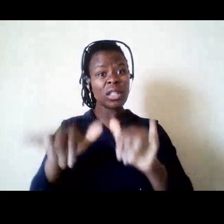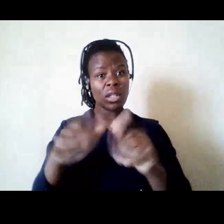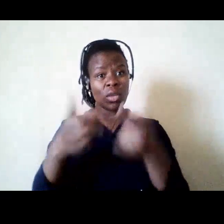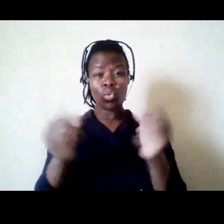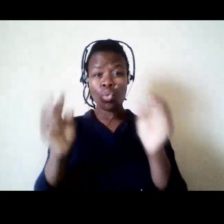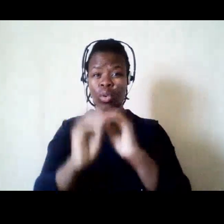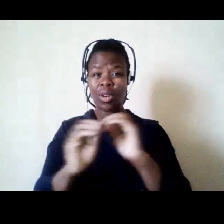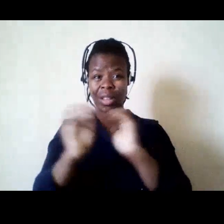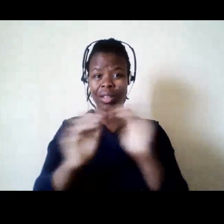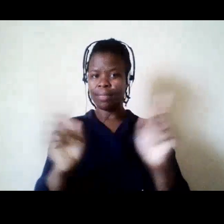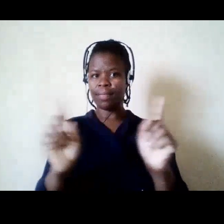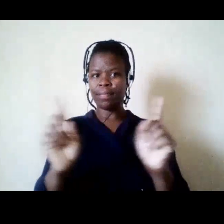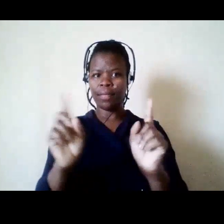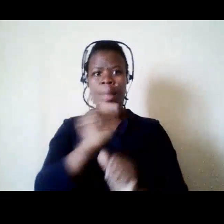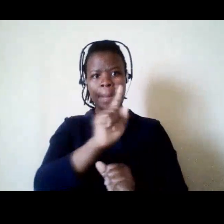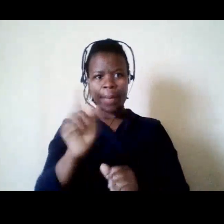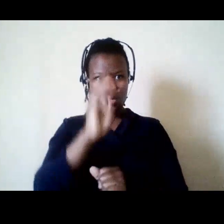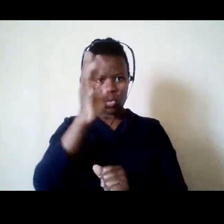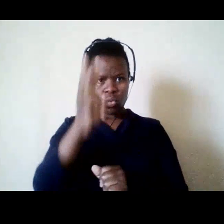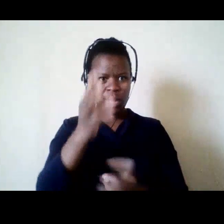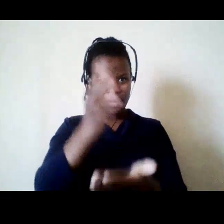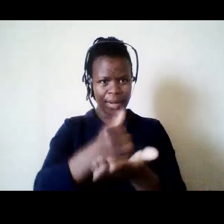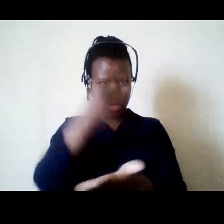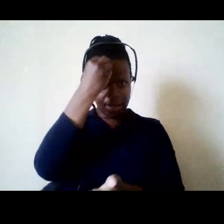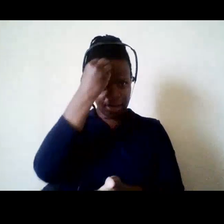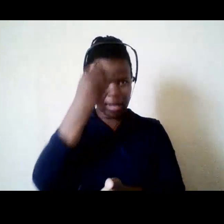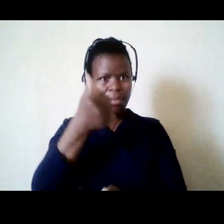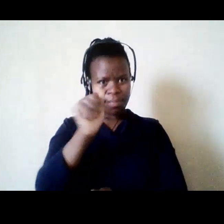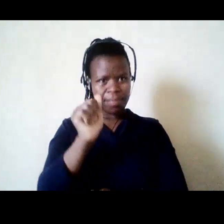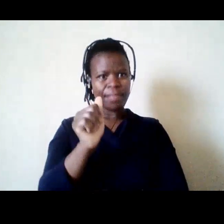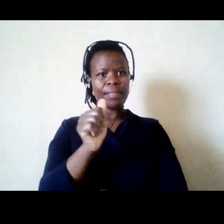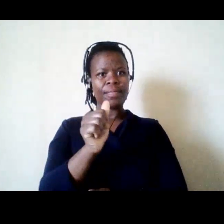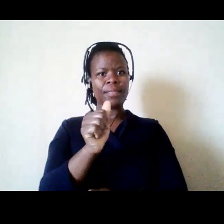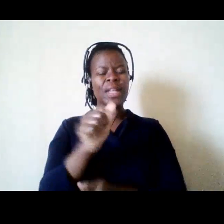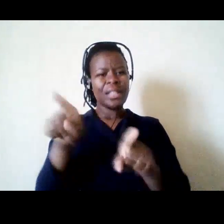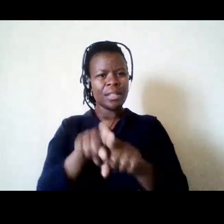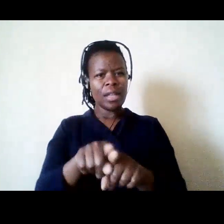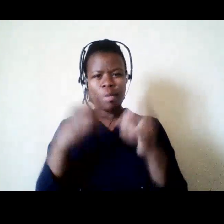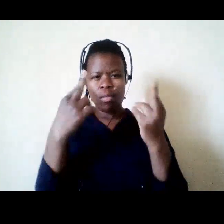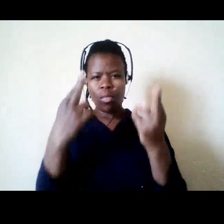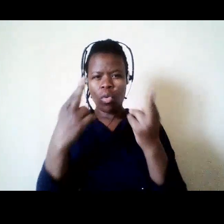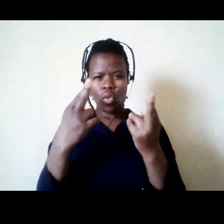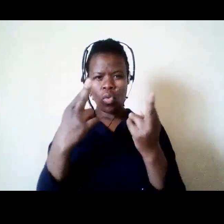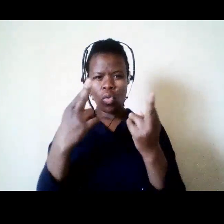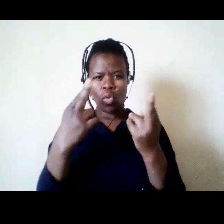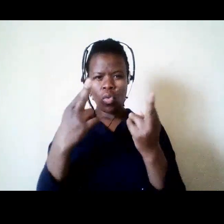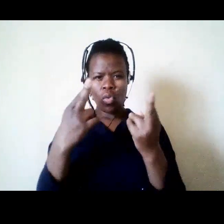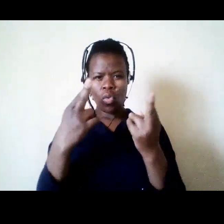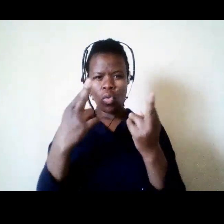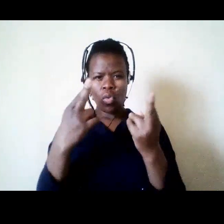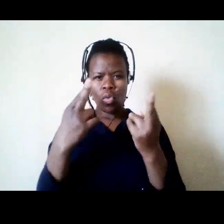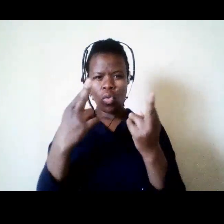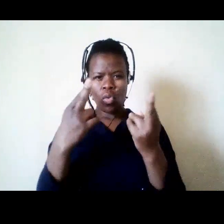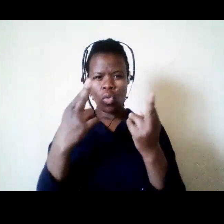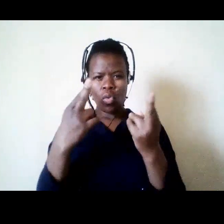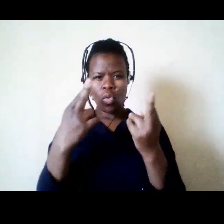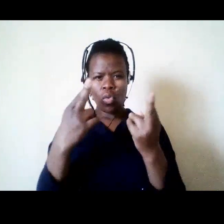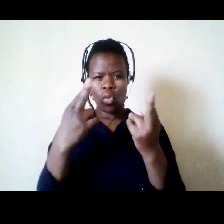won't. They'll then take matters into their own hands, and hoping that at some point someone will come out